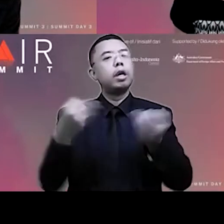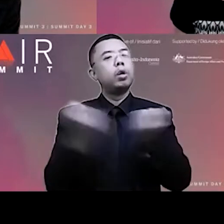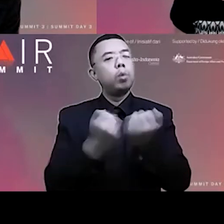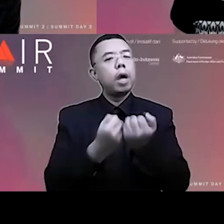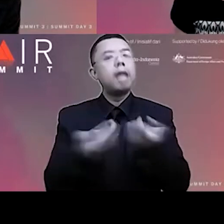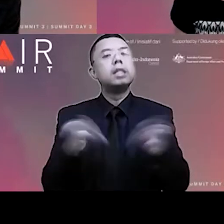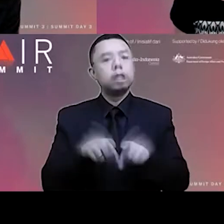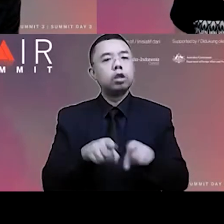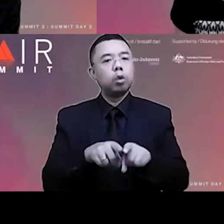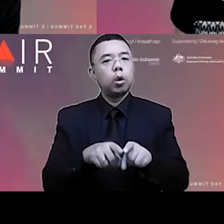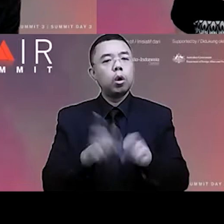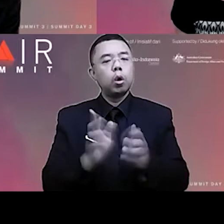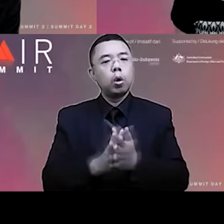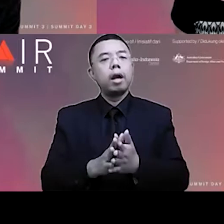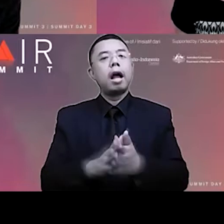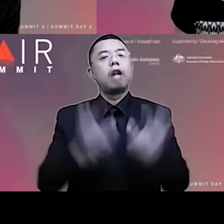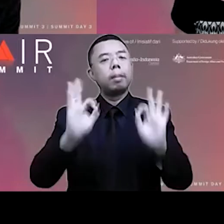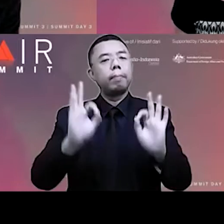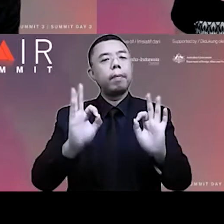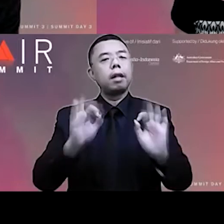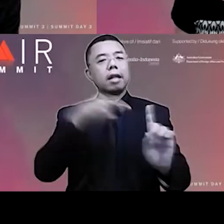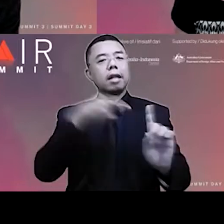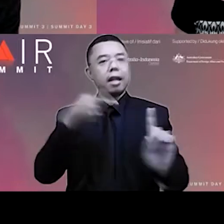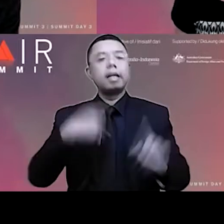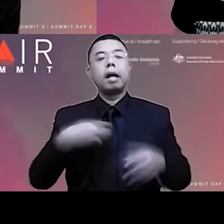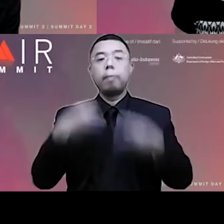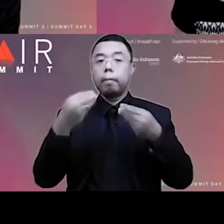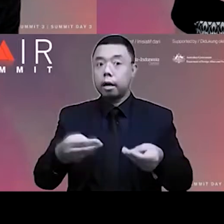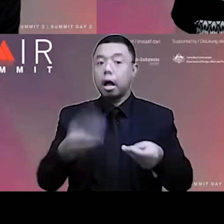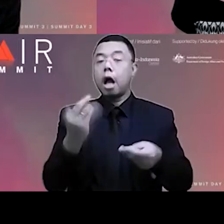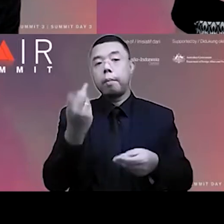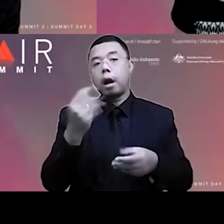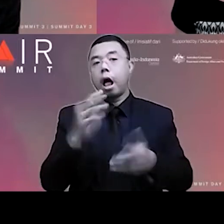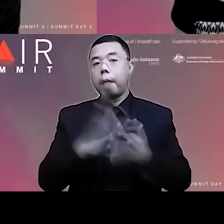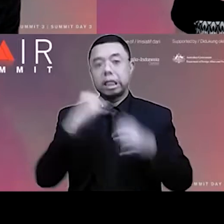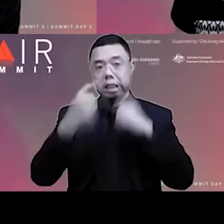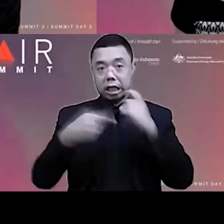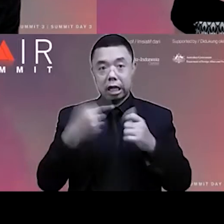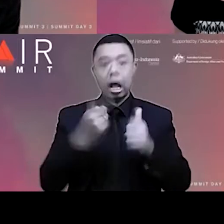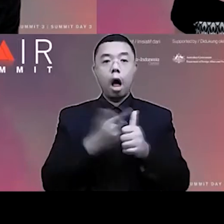give you some backgrounds before the COVID pandemic. In fact, tourism is an important